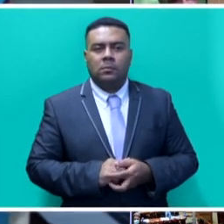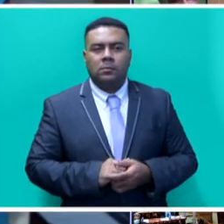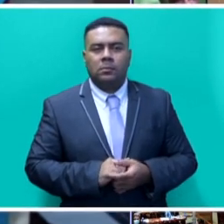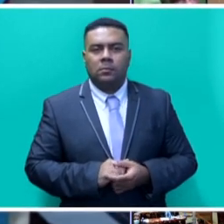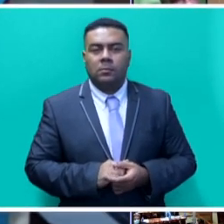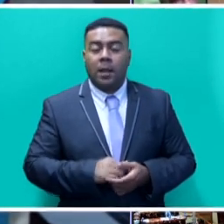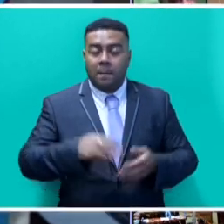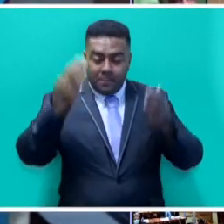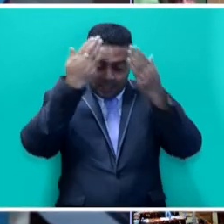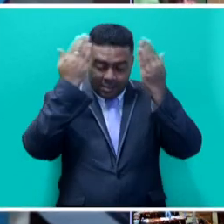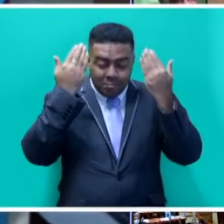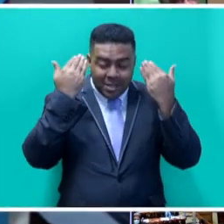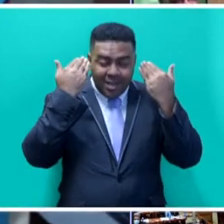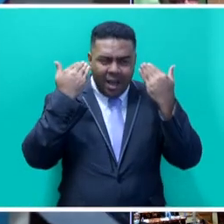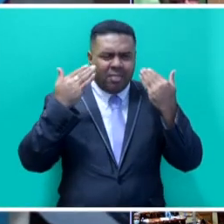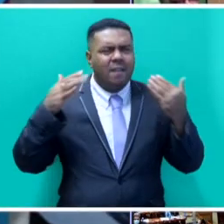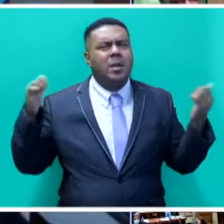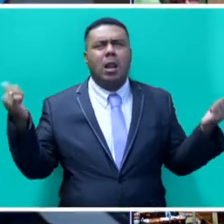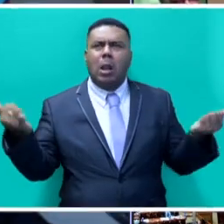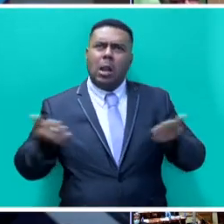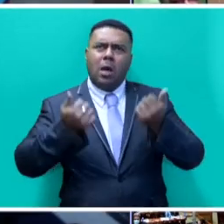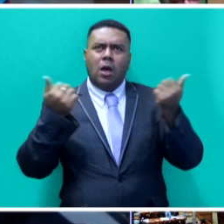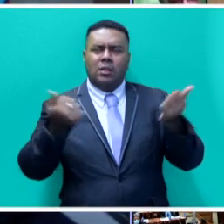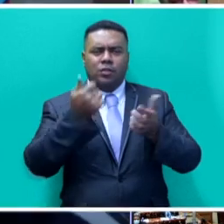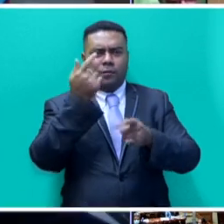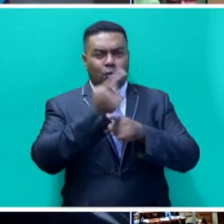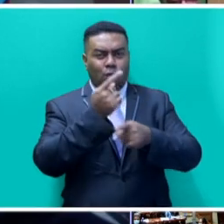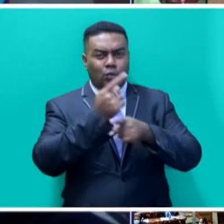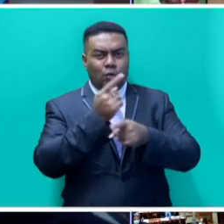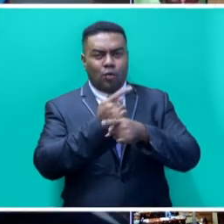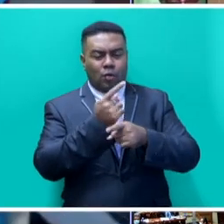Mr. Speaker, there's been a lot of talk about